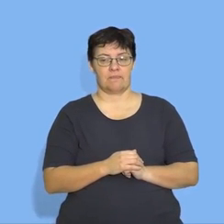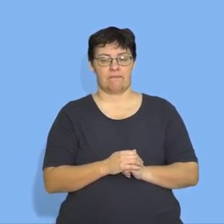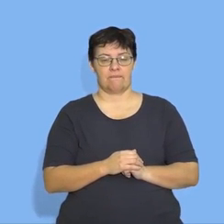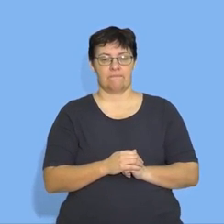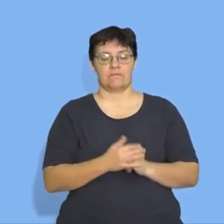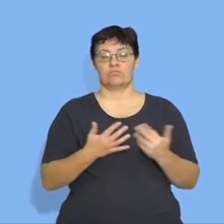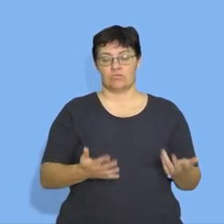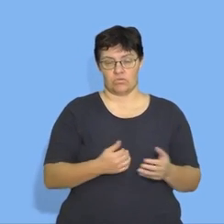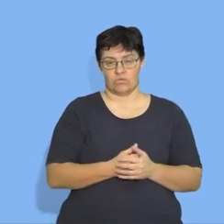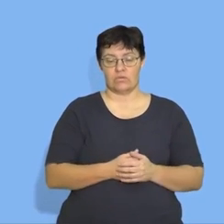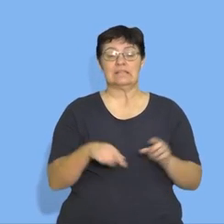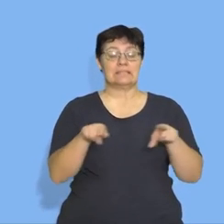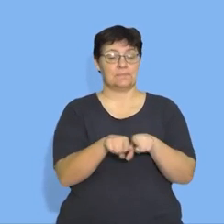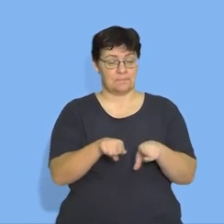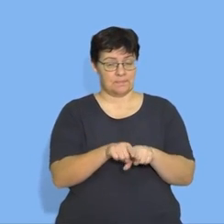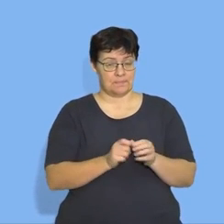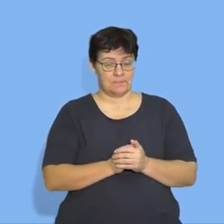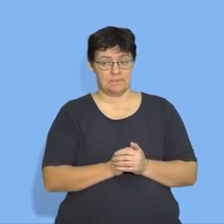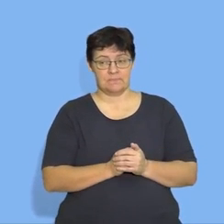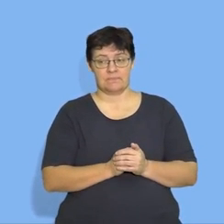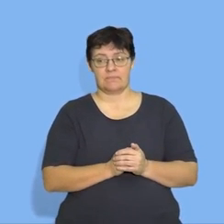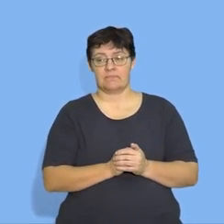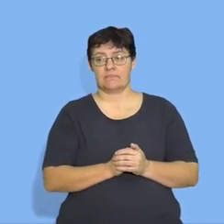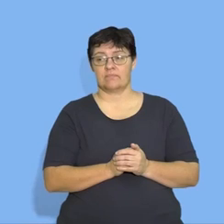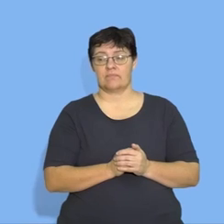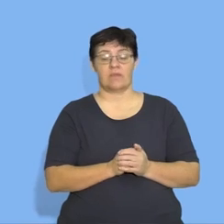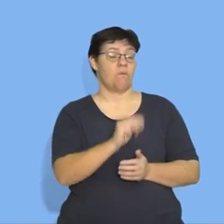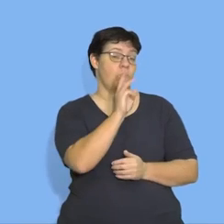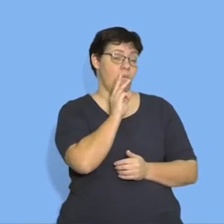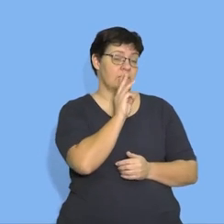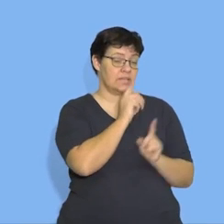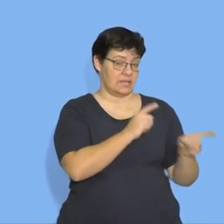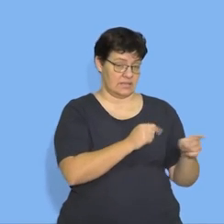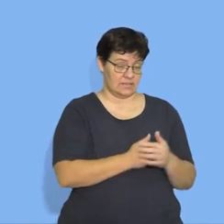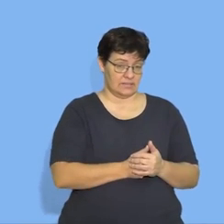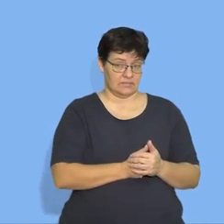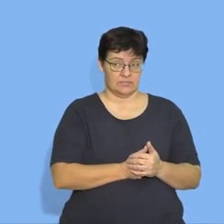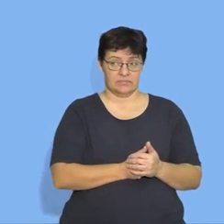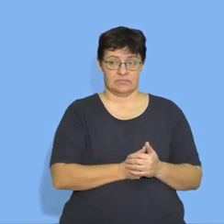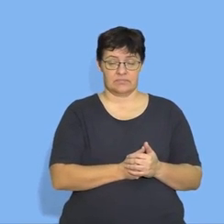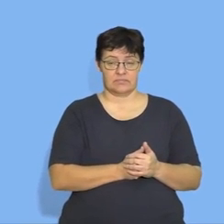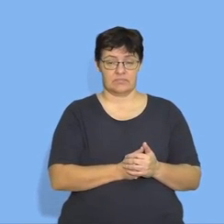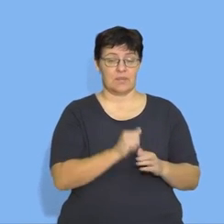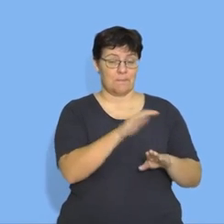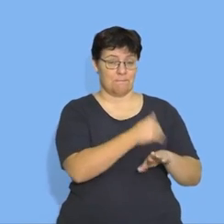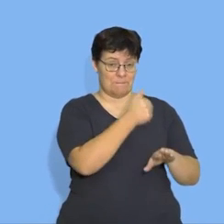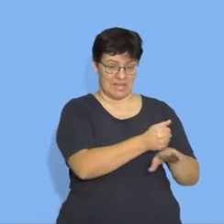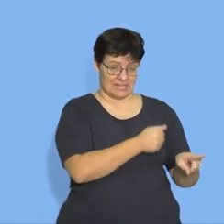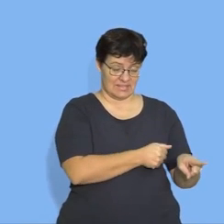right? And then also at the same time, we can say water is our base,